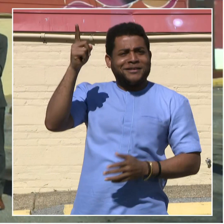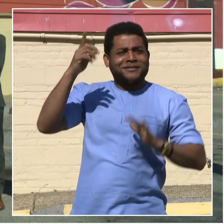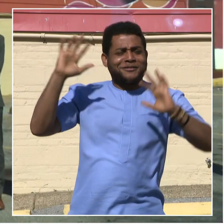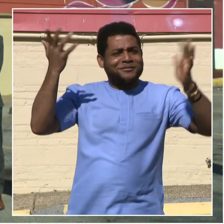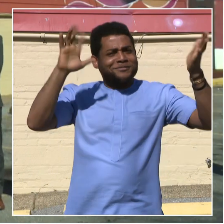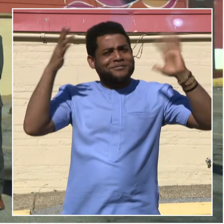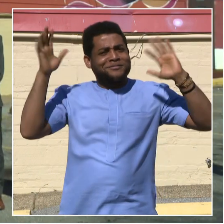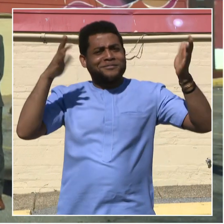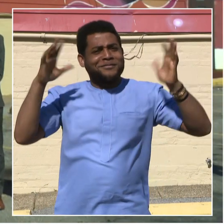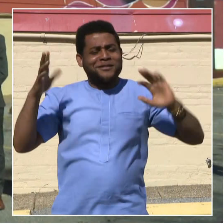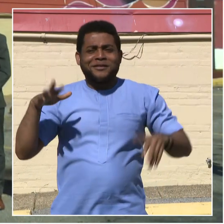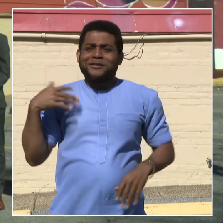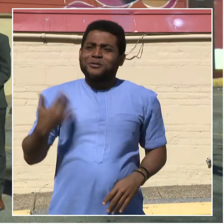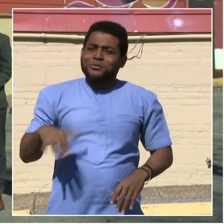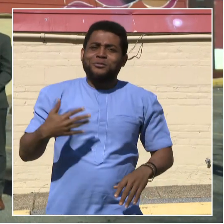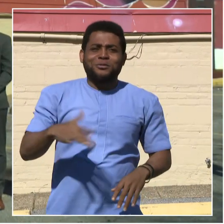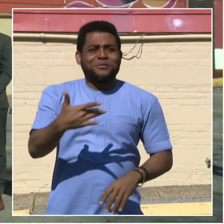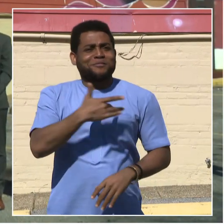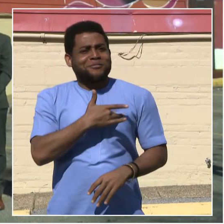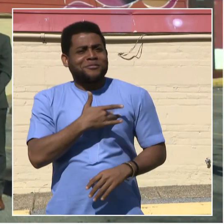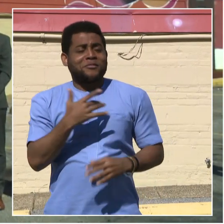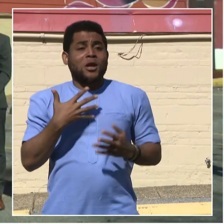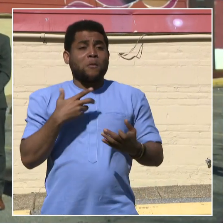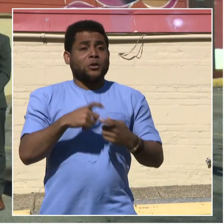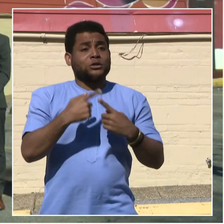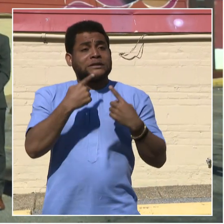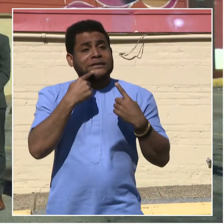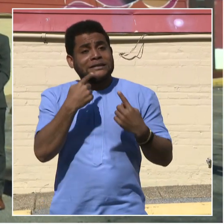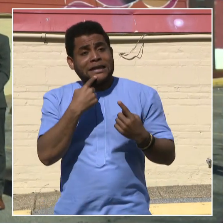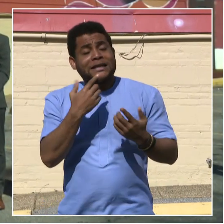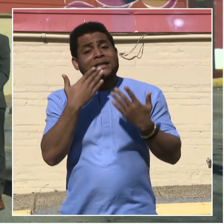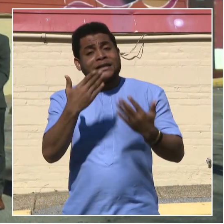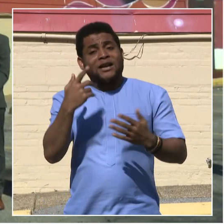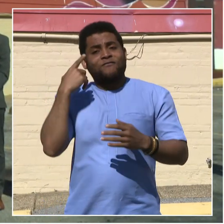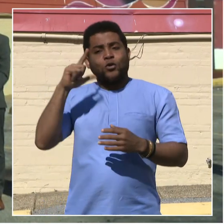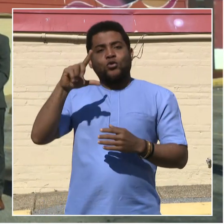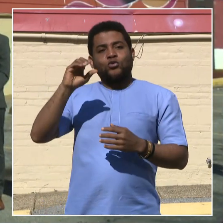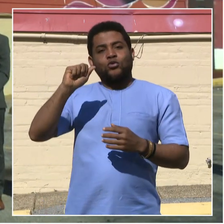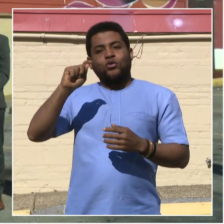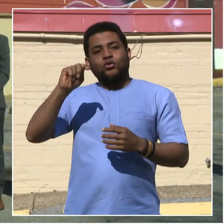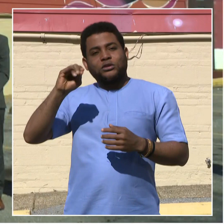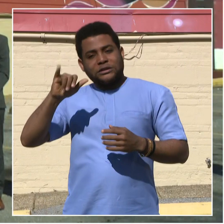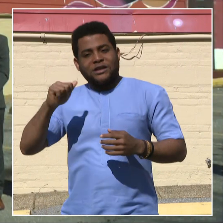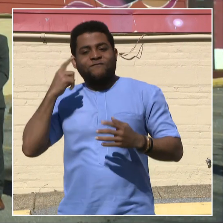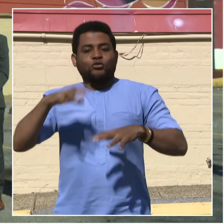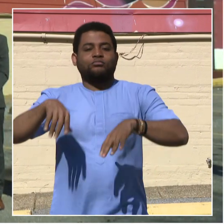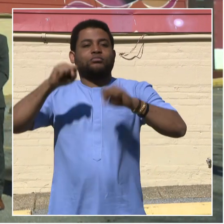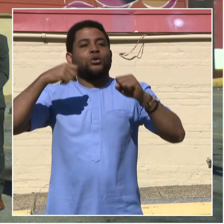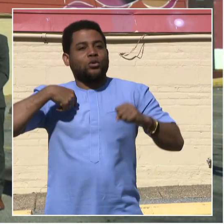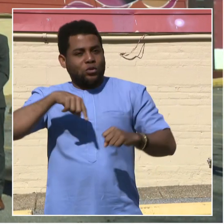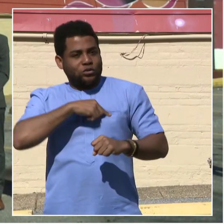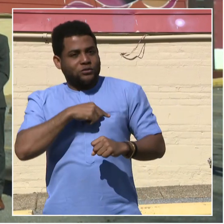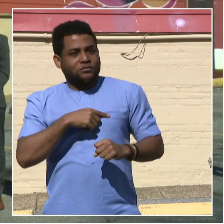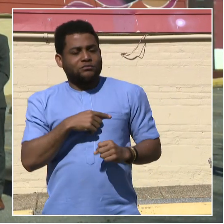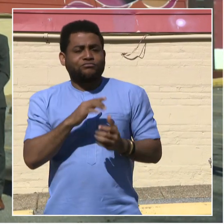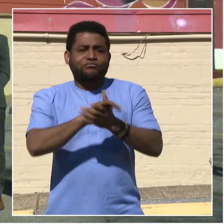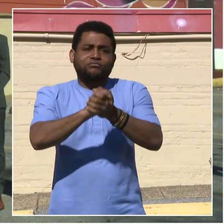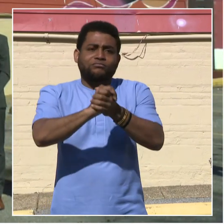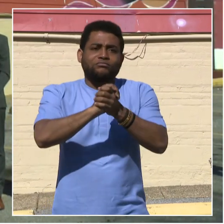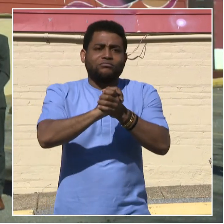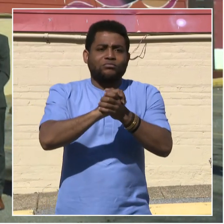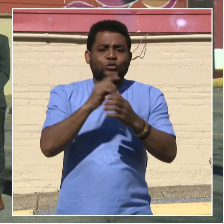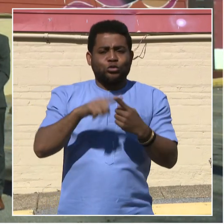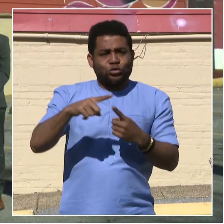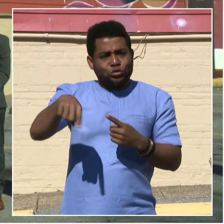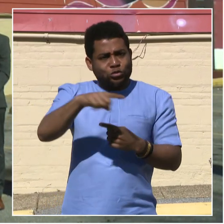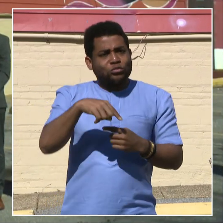So I want to say thank you, LaToya, for hosting us, and I want to give you my congratulations.